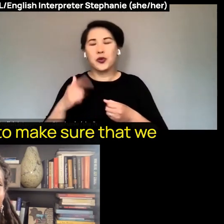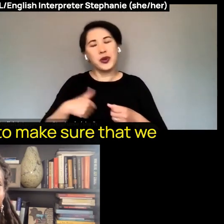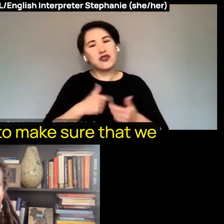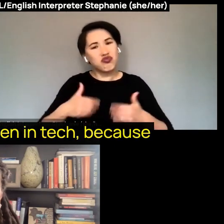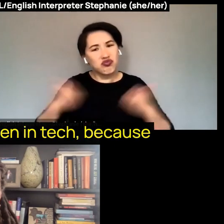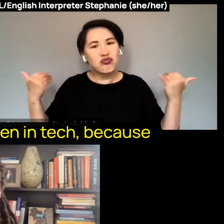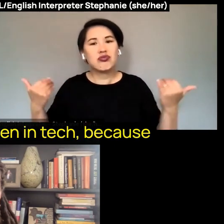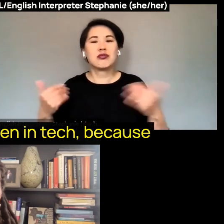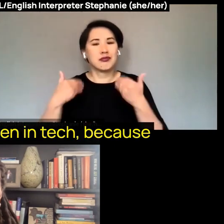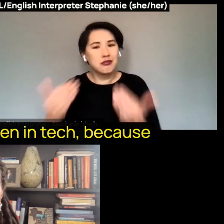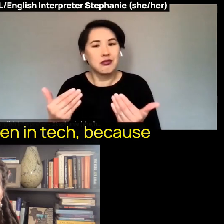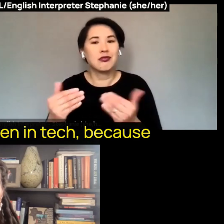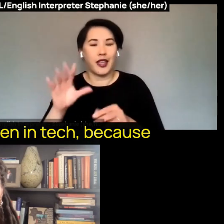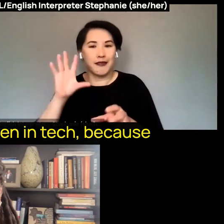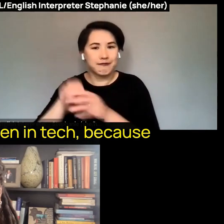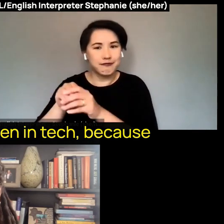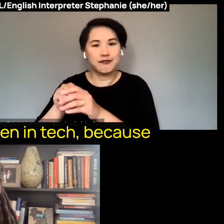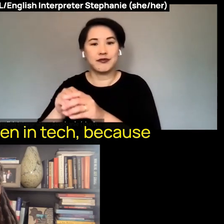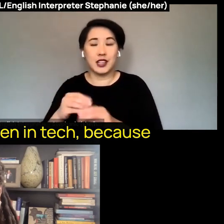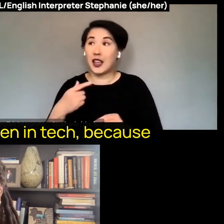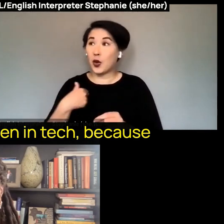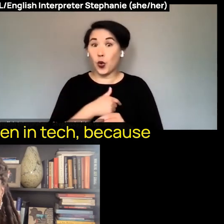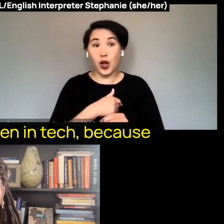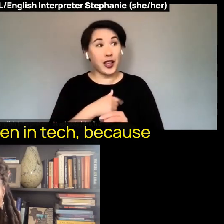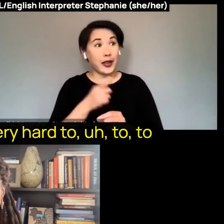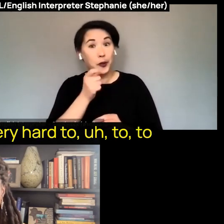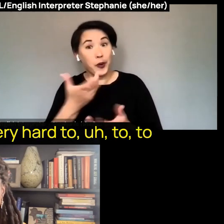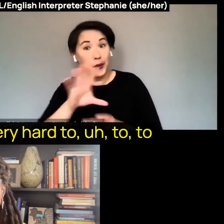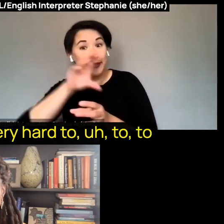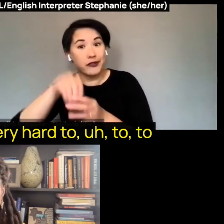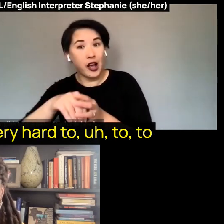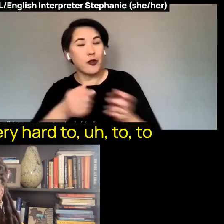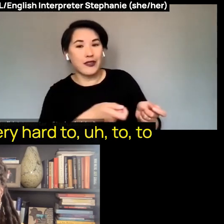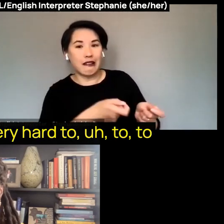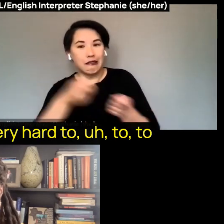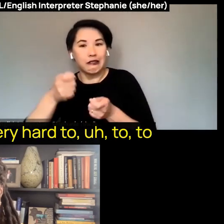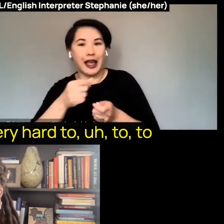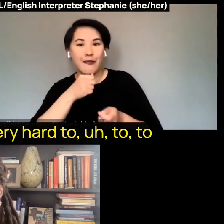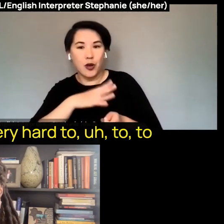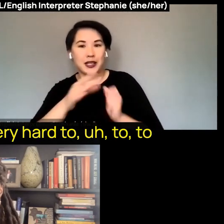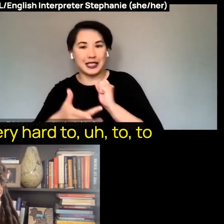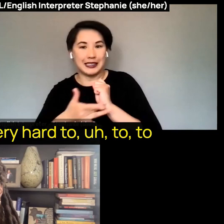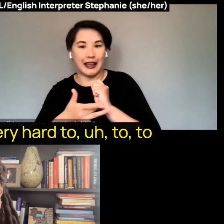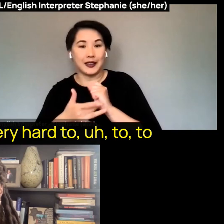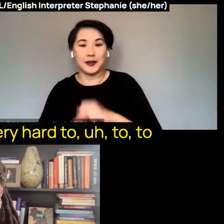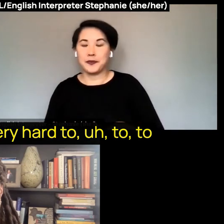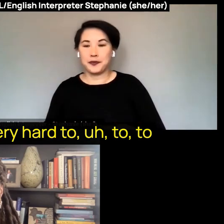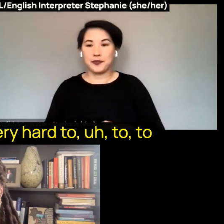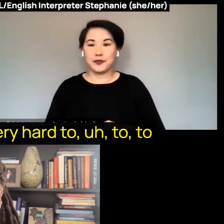that we are lifting up those women in tech, because I'm a firm believer it's very hard